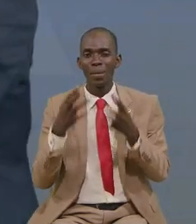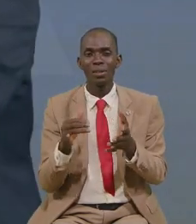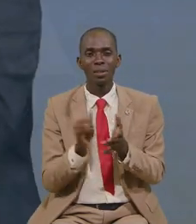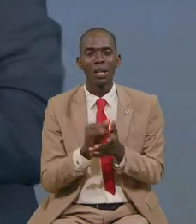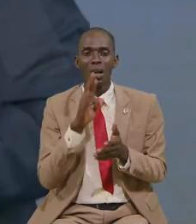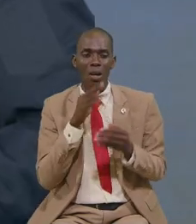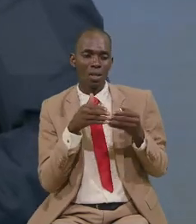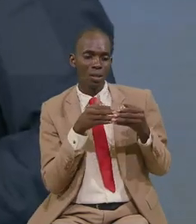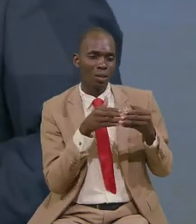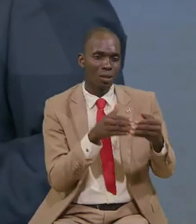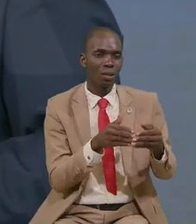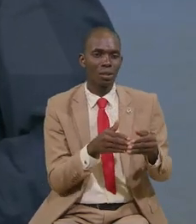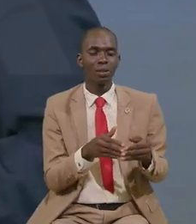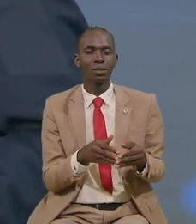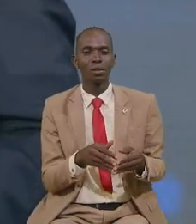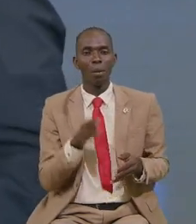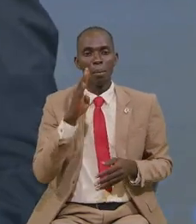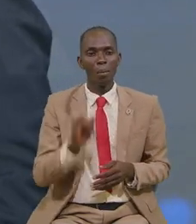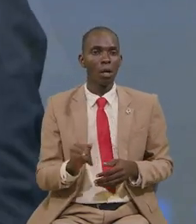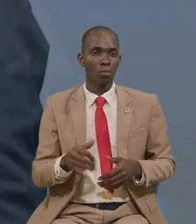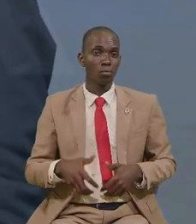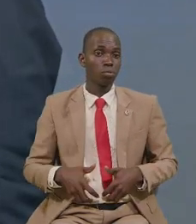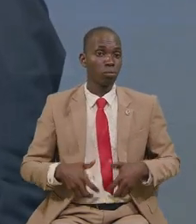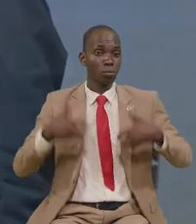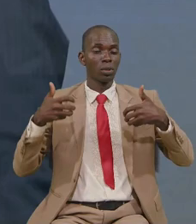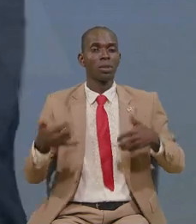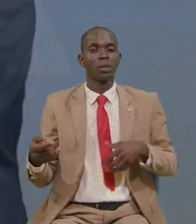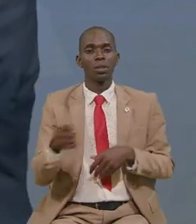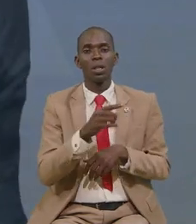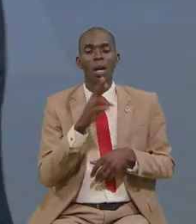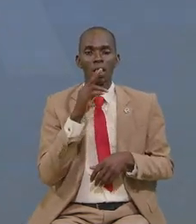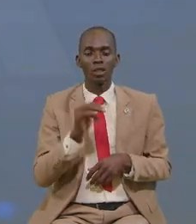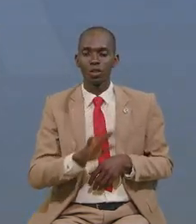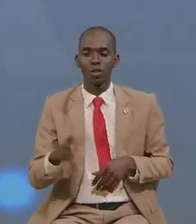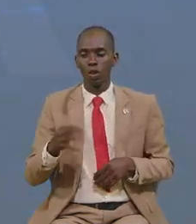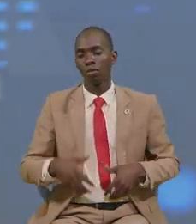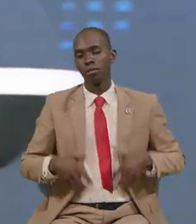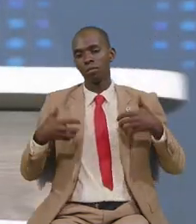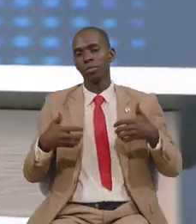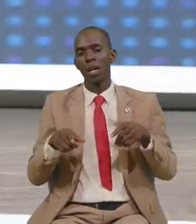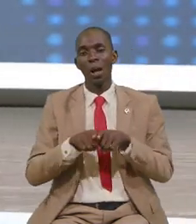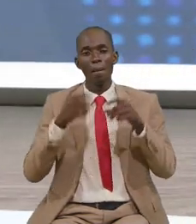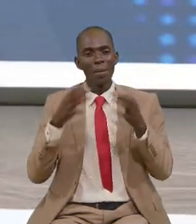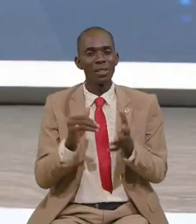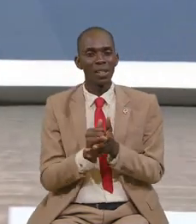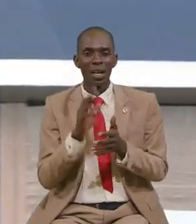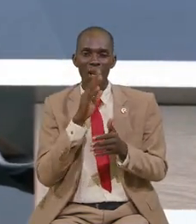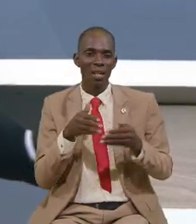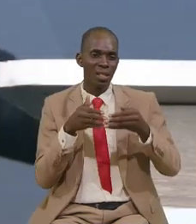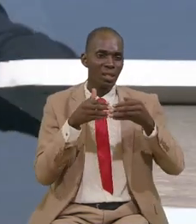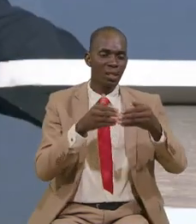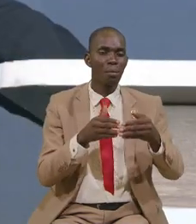and guided by wrath, they are the children of wrath. As many as are led and guided